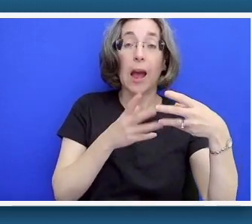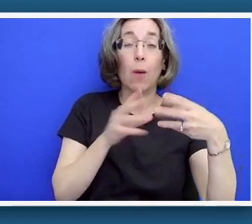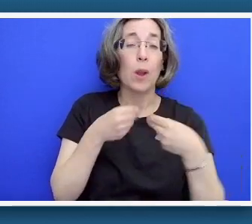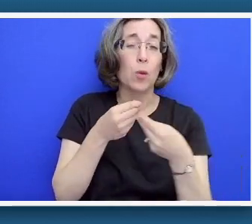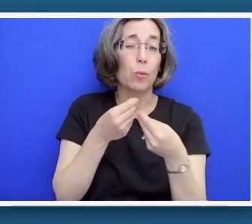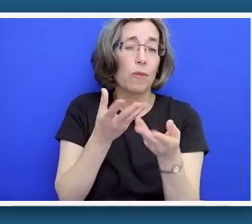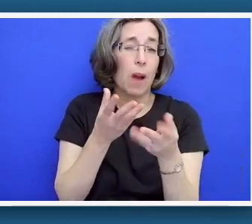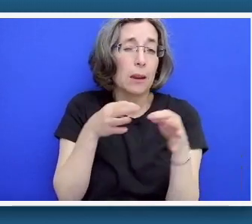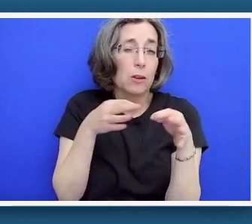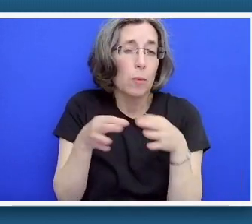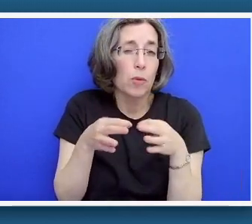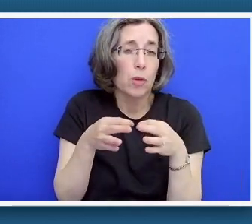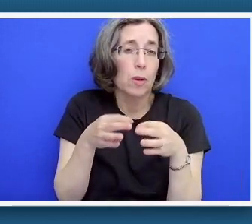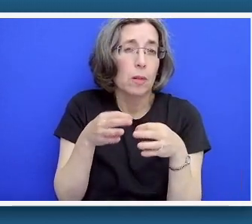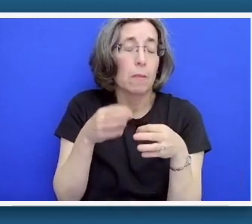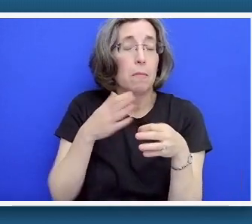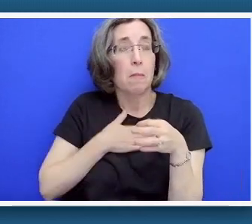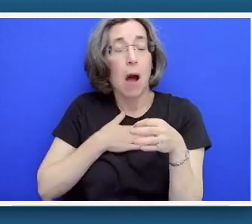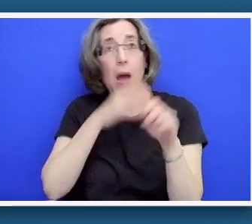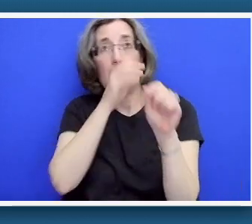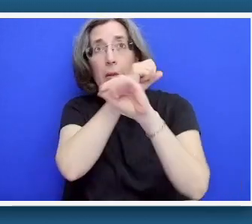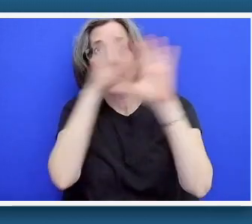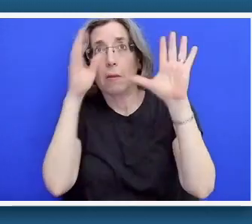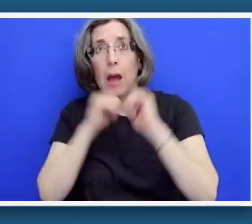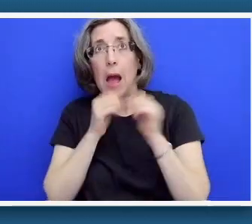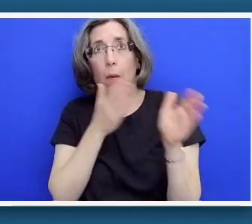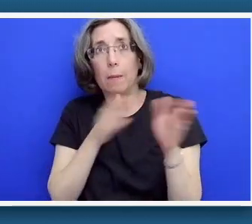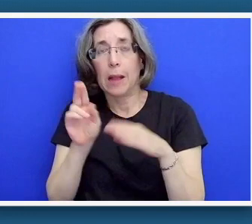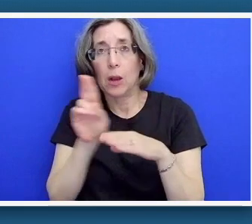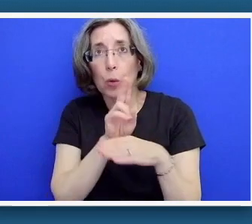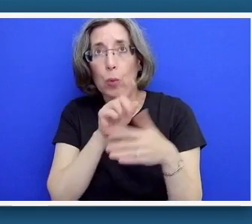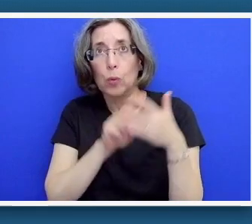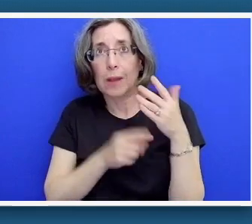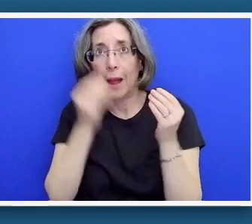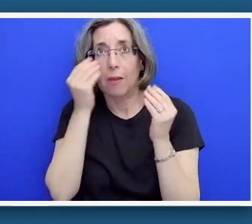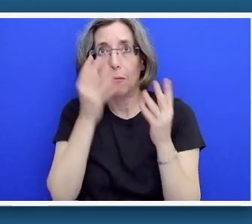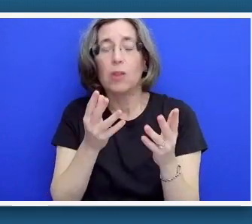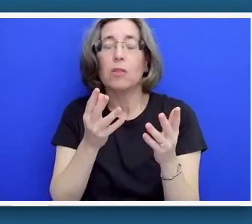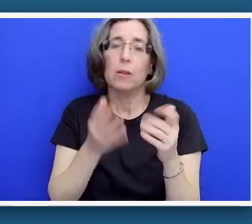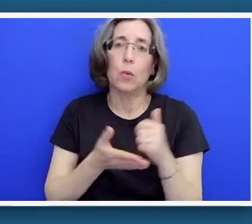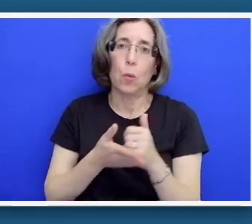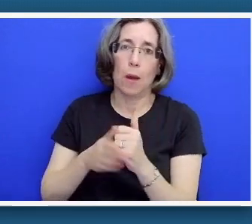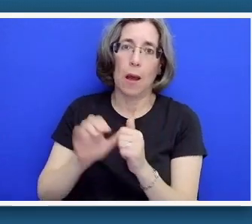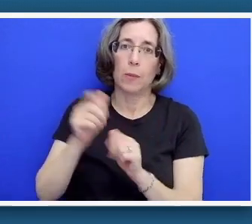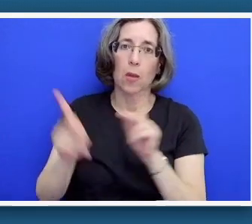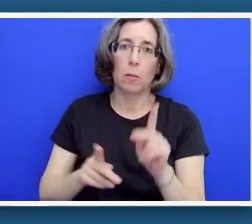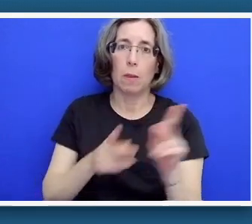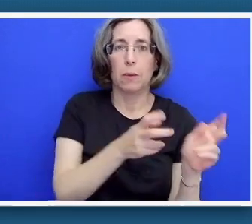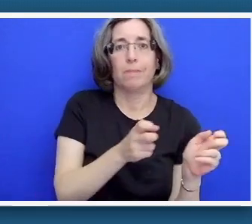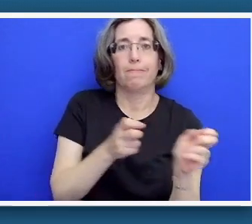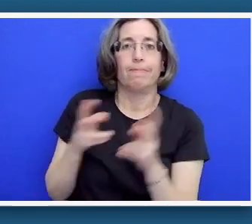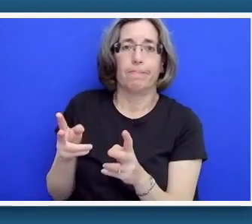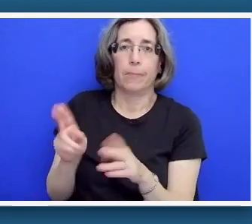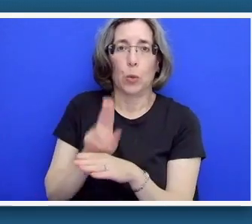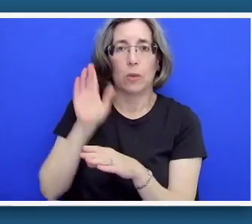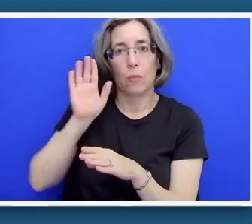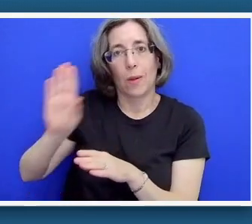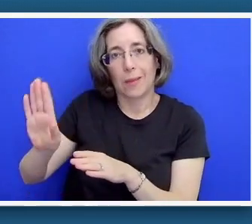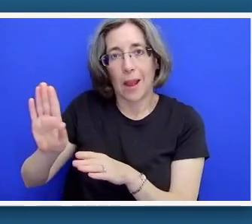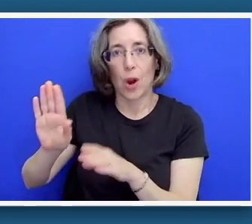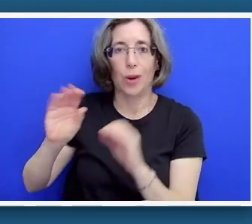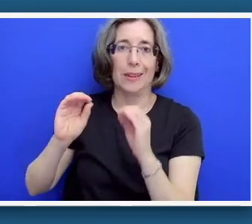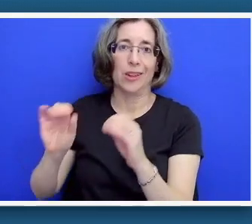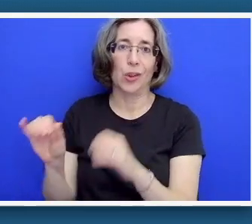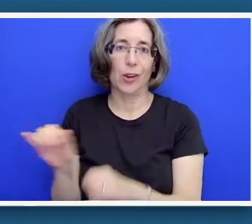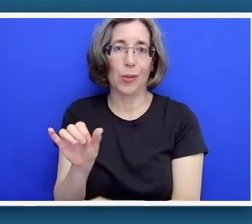being used is a really important part of making sure it's usable by others. So I really appreciate that tip, Eve. My